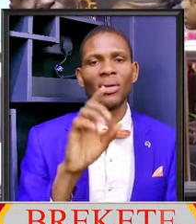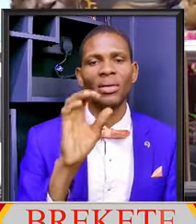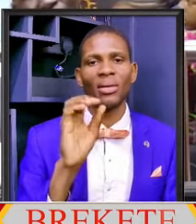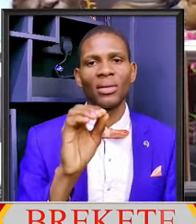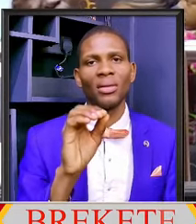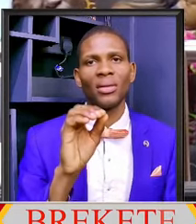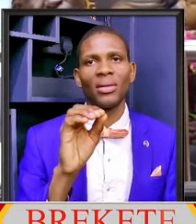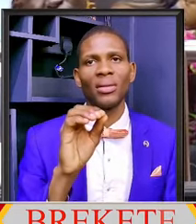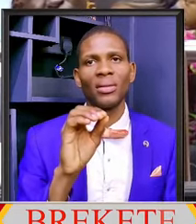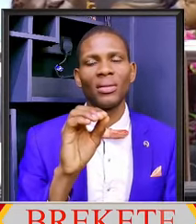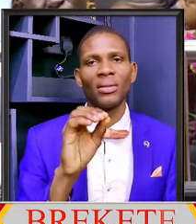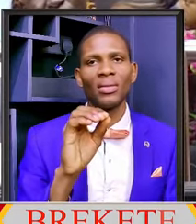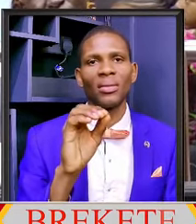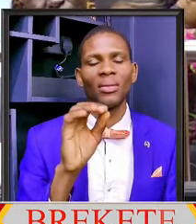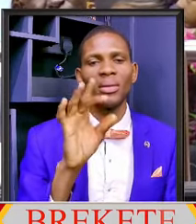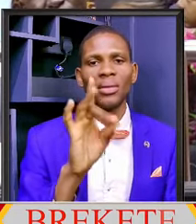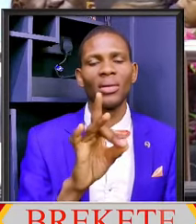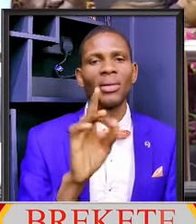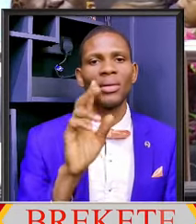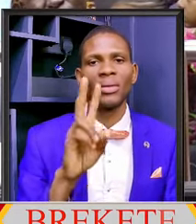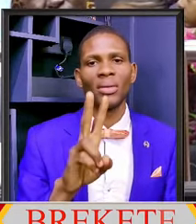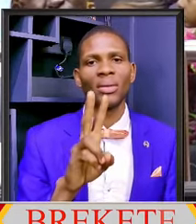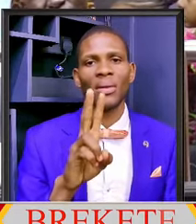3510 82